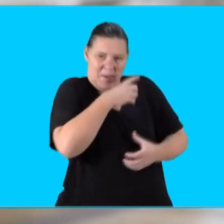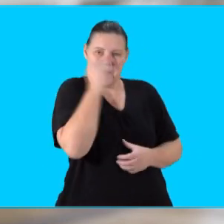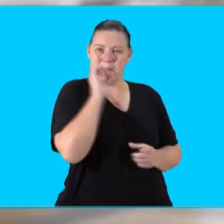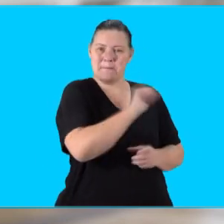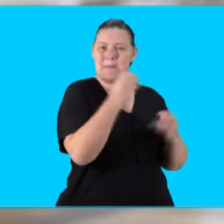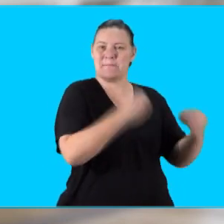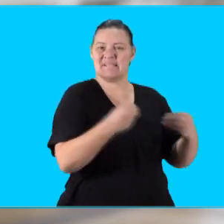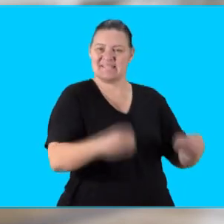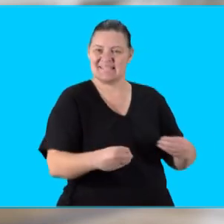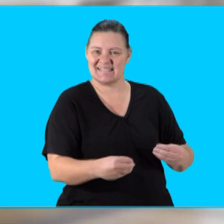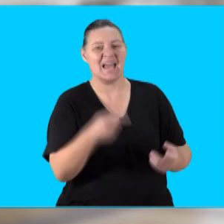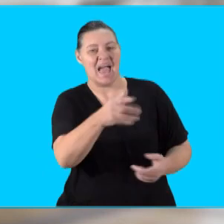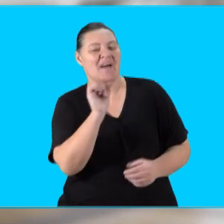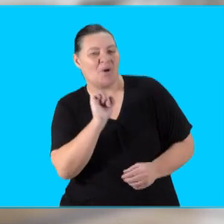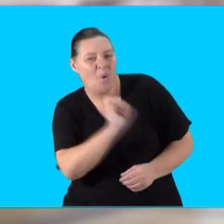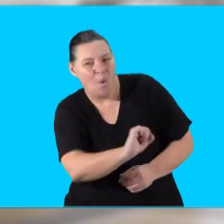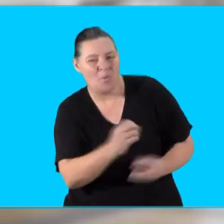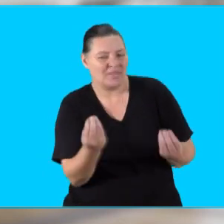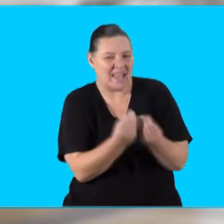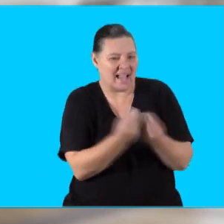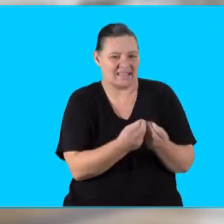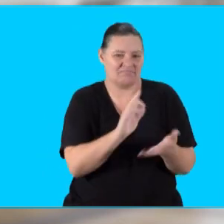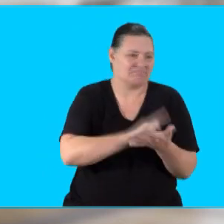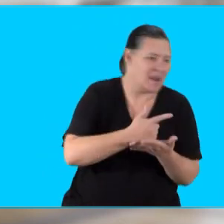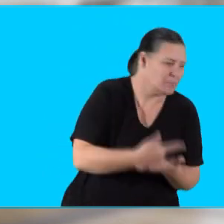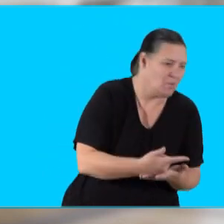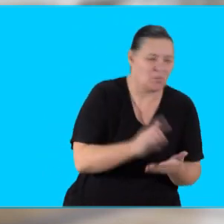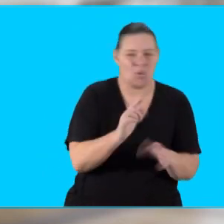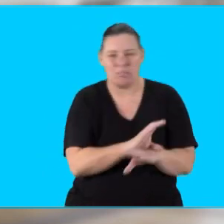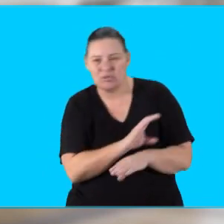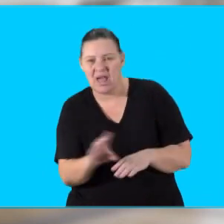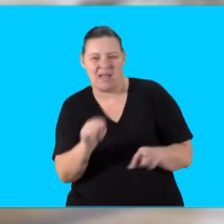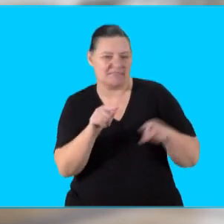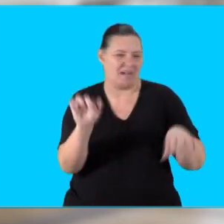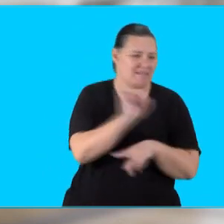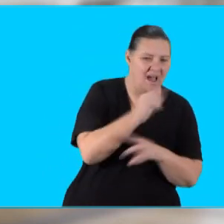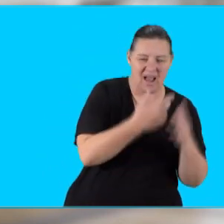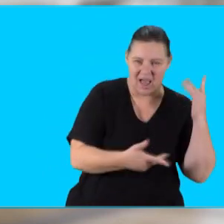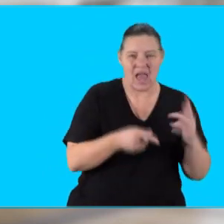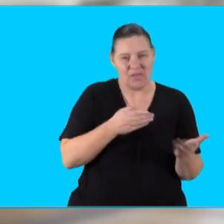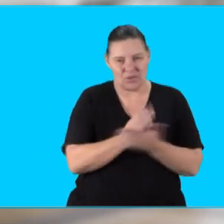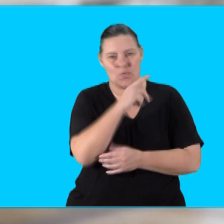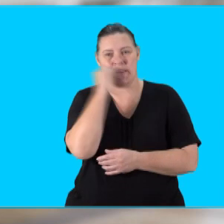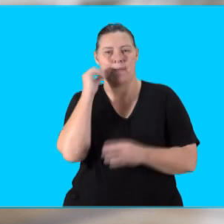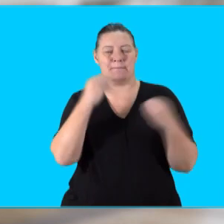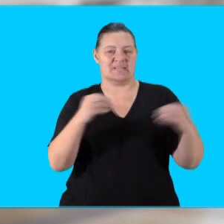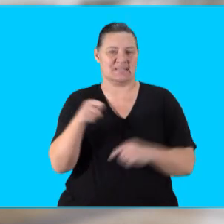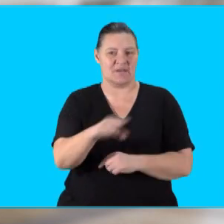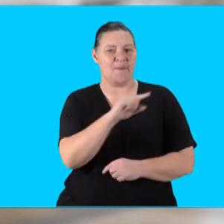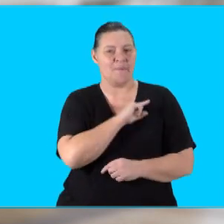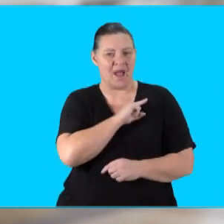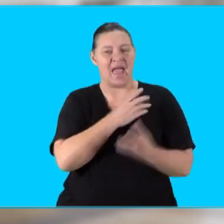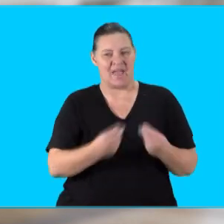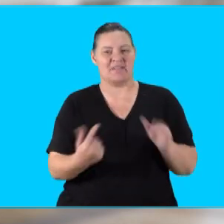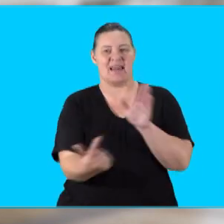A company can have its own asset, meaning we can buy assets in the name of the company because it has a